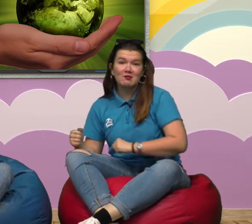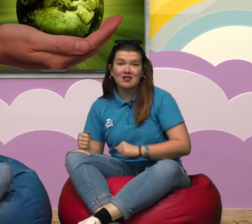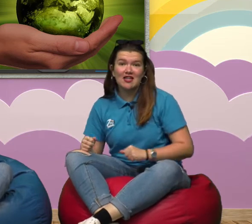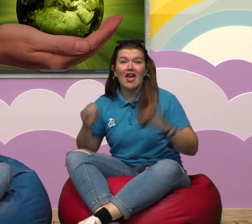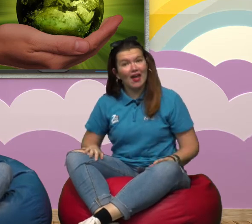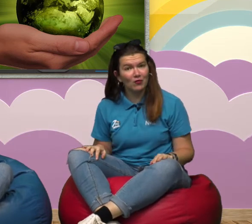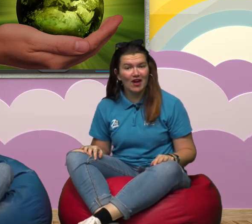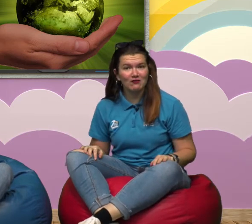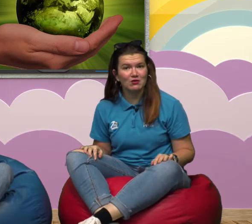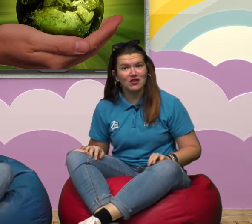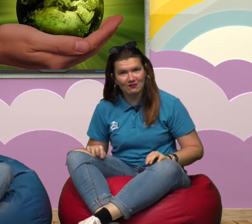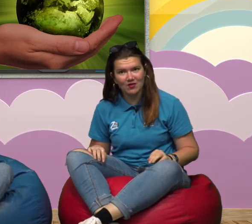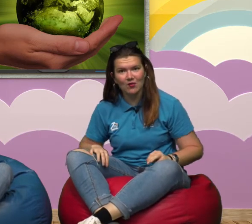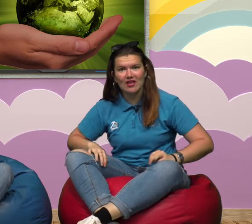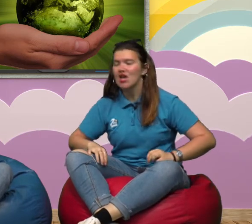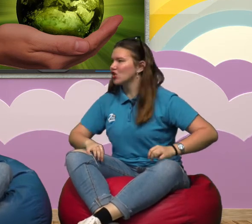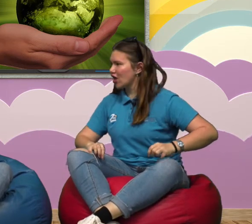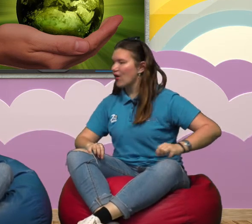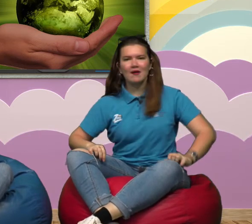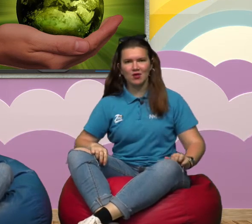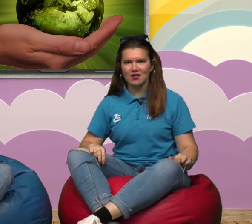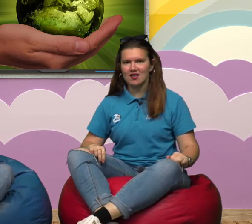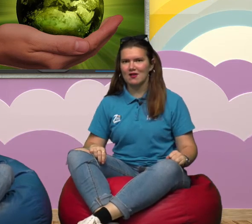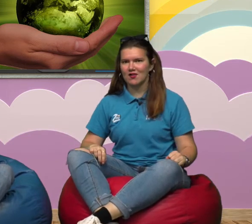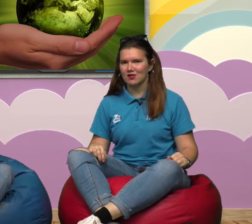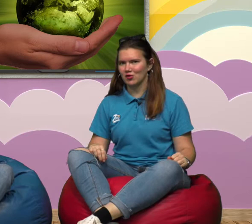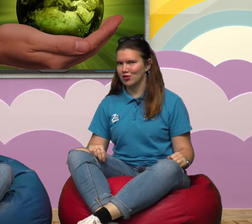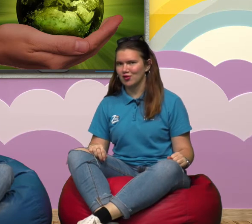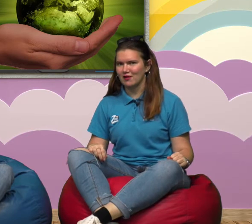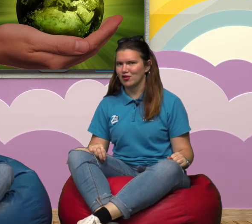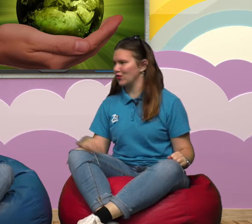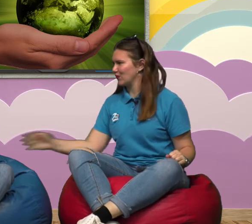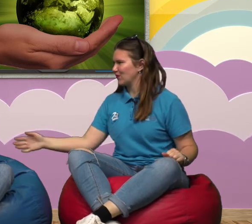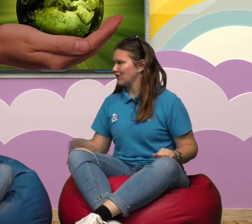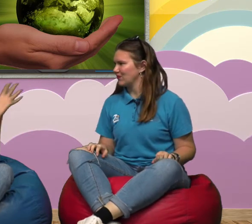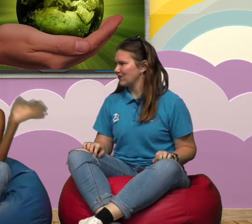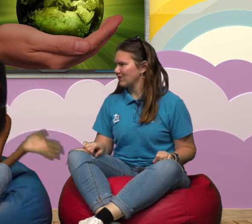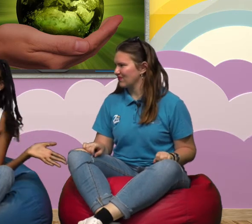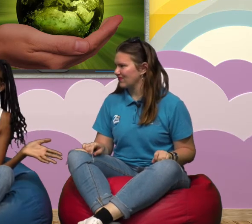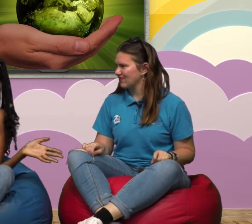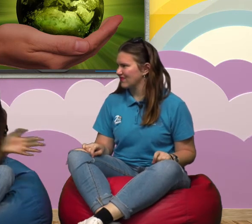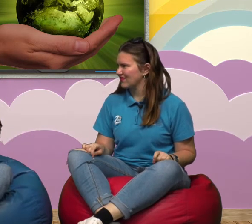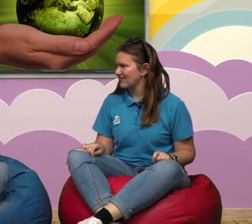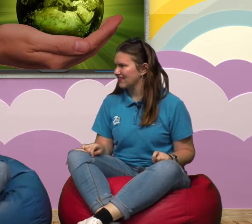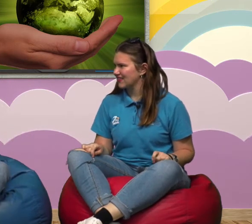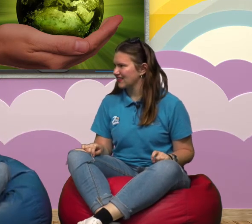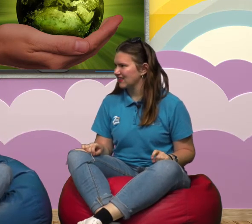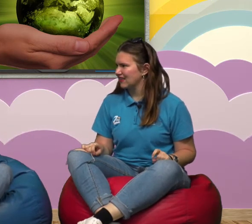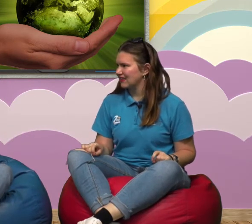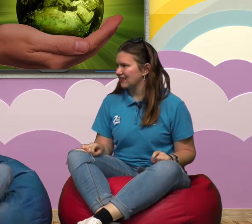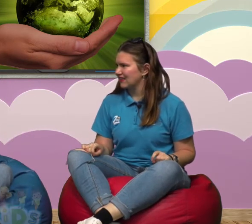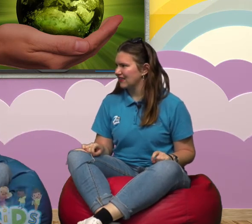friend with me today and we have a new theme for the week. So I'm going to let my friend introduce themselves to you. Hi everyone, my name is